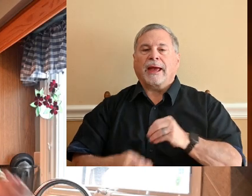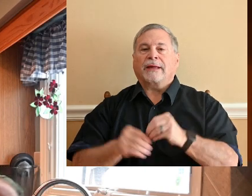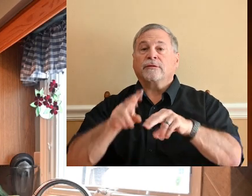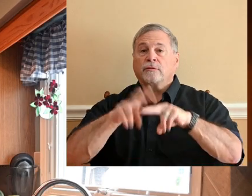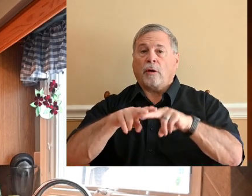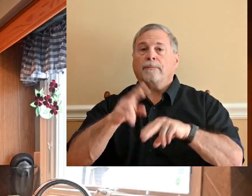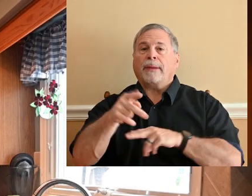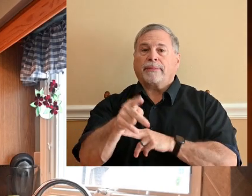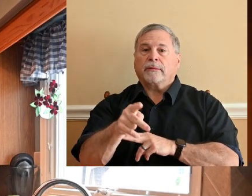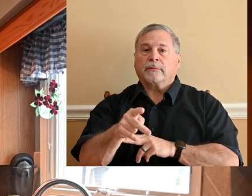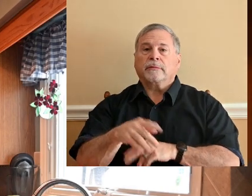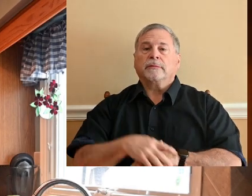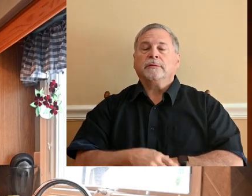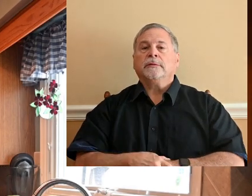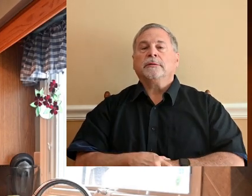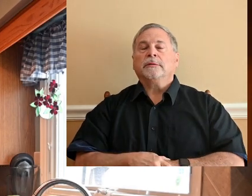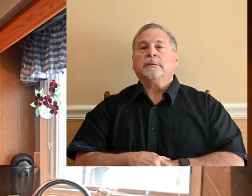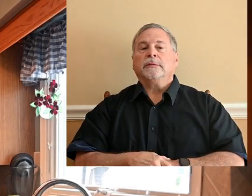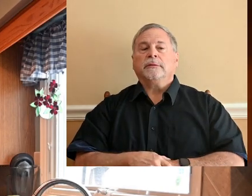Add some salt and pepper.